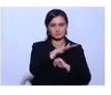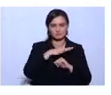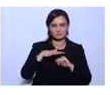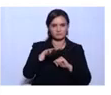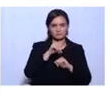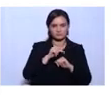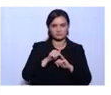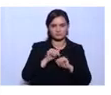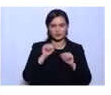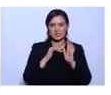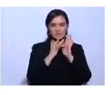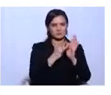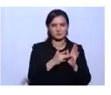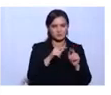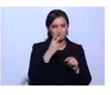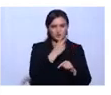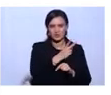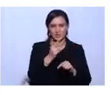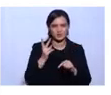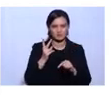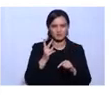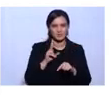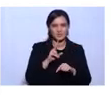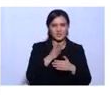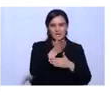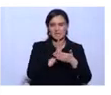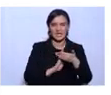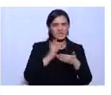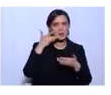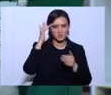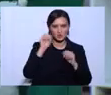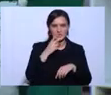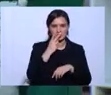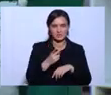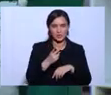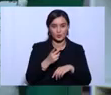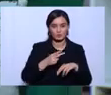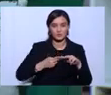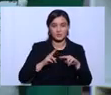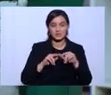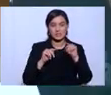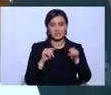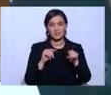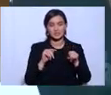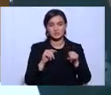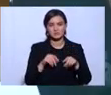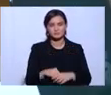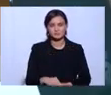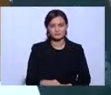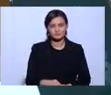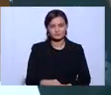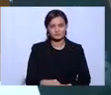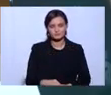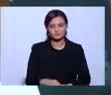half of America or more. And it really is the ultimate American journey, the river. And I think the river